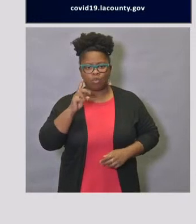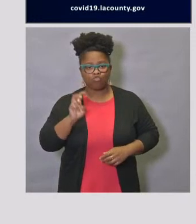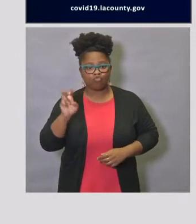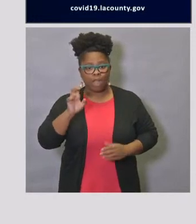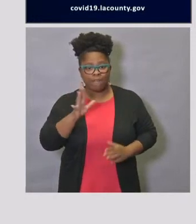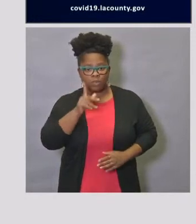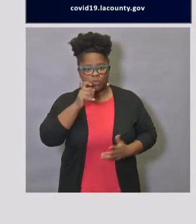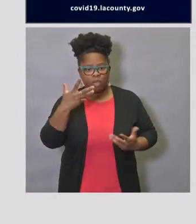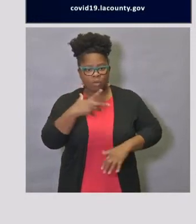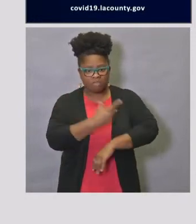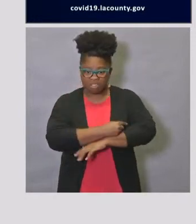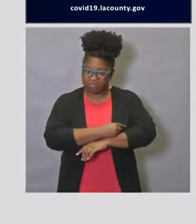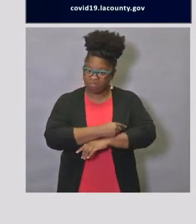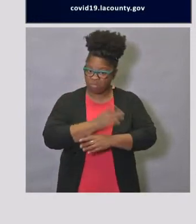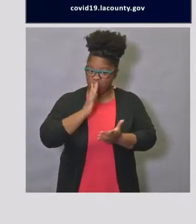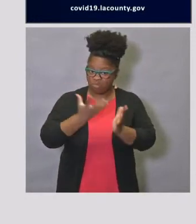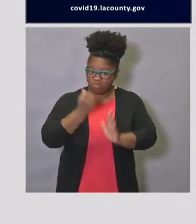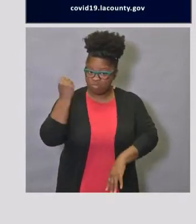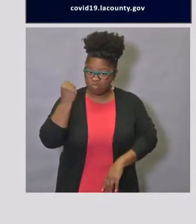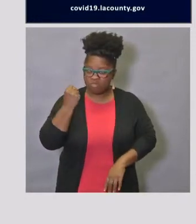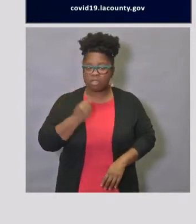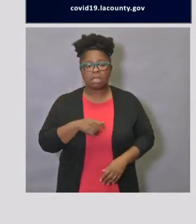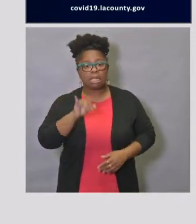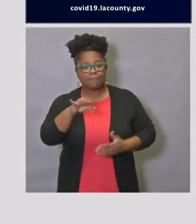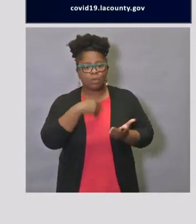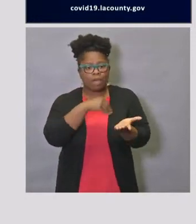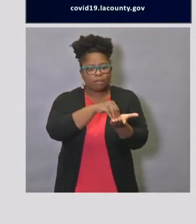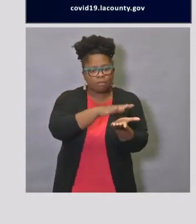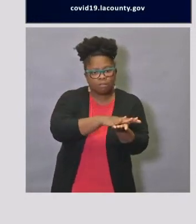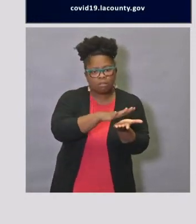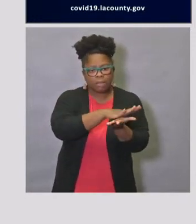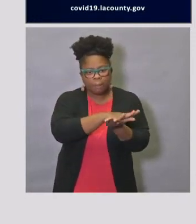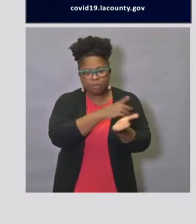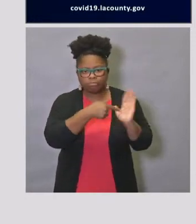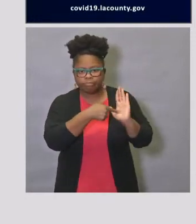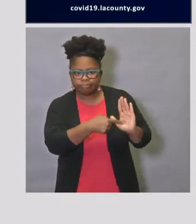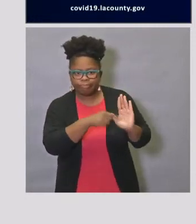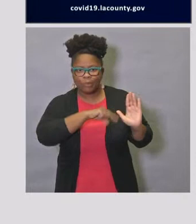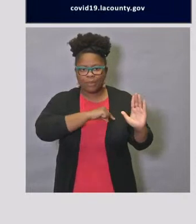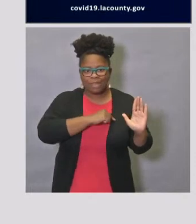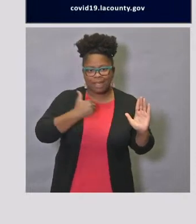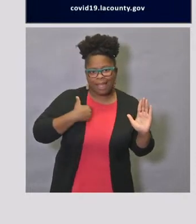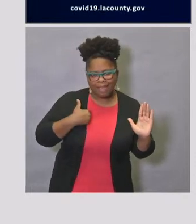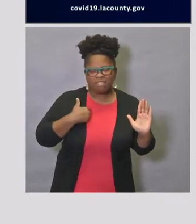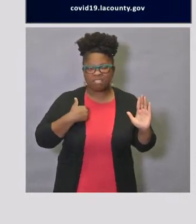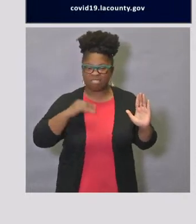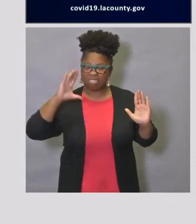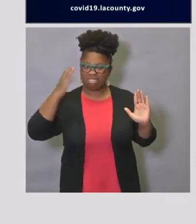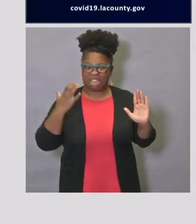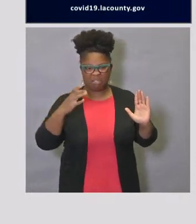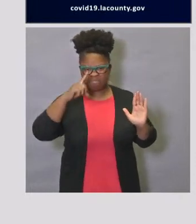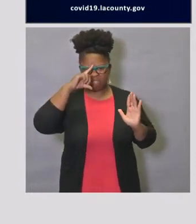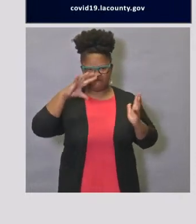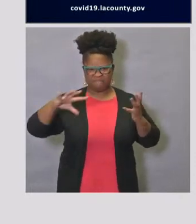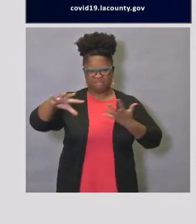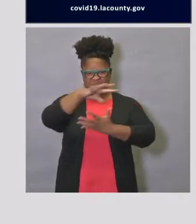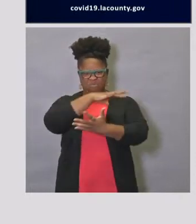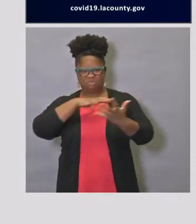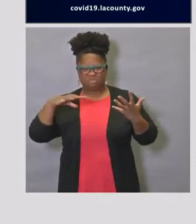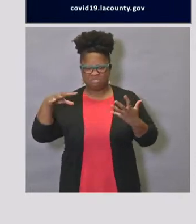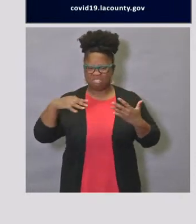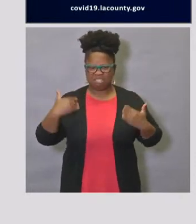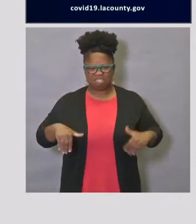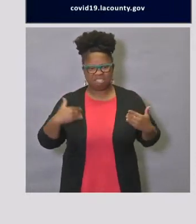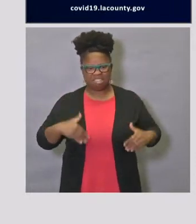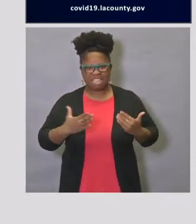vaccinated. And with dozens of documents to prove eligibility, it seems like there could be a lot of confusion and possibilities